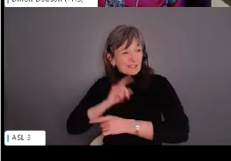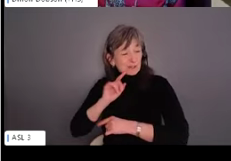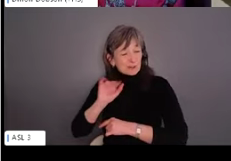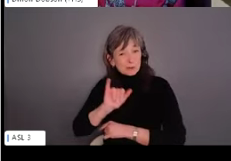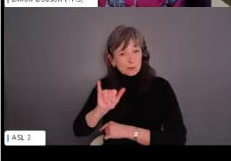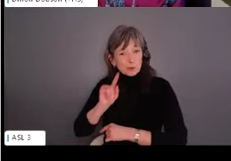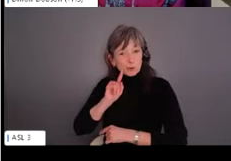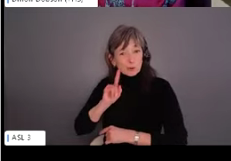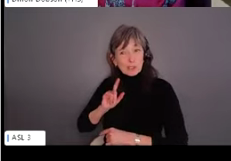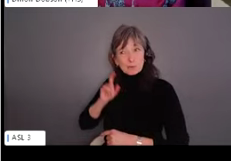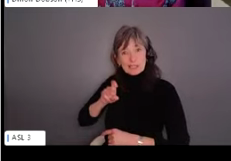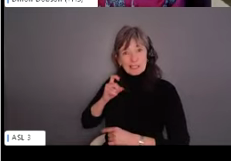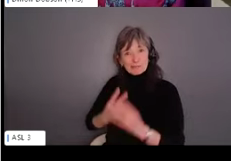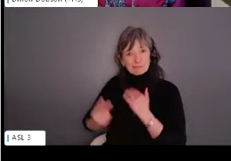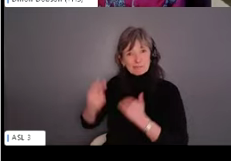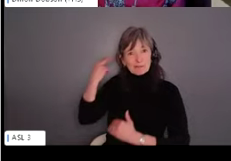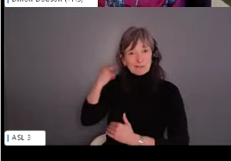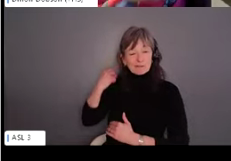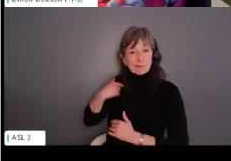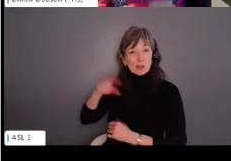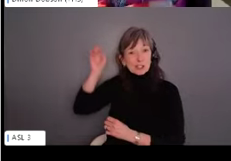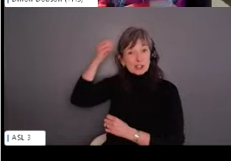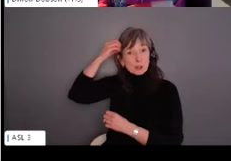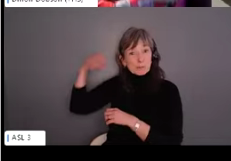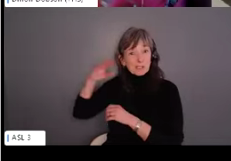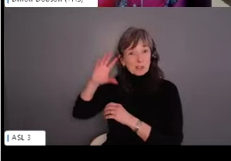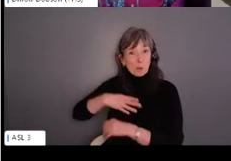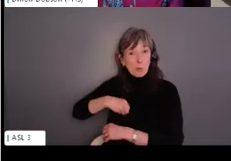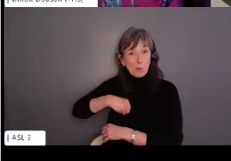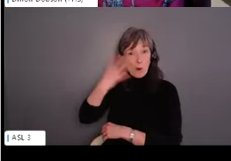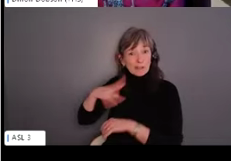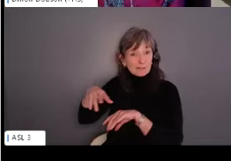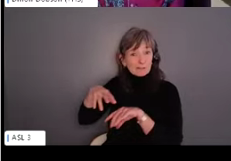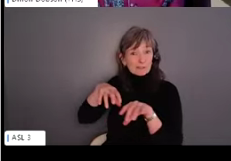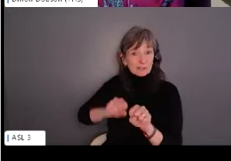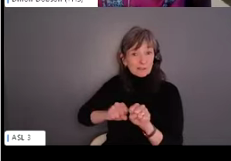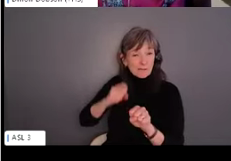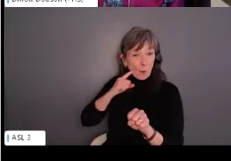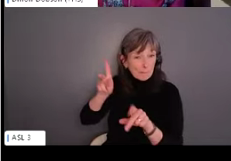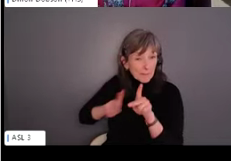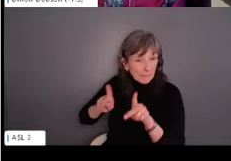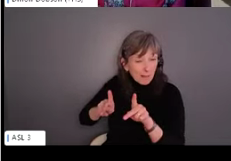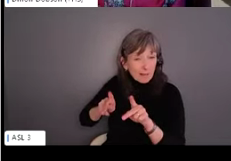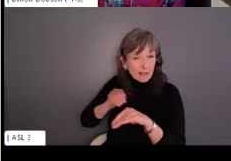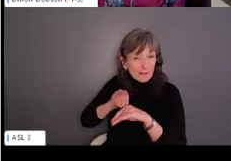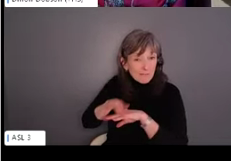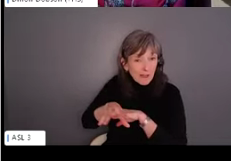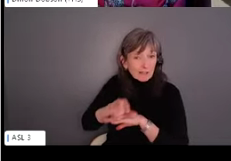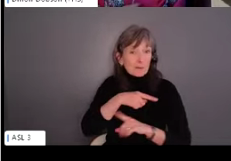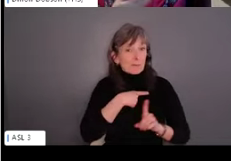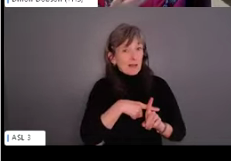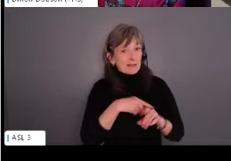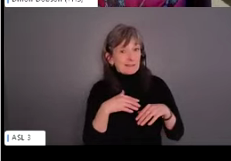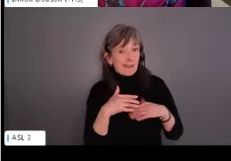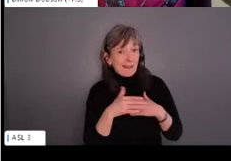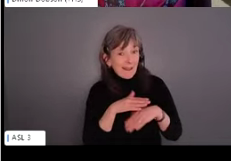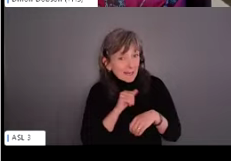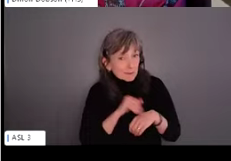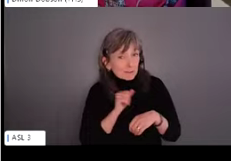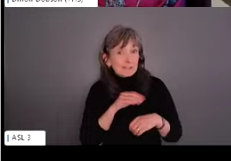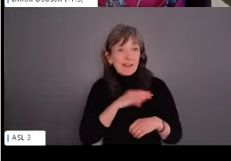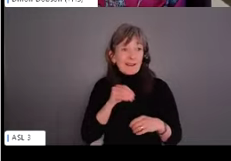upon to reflect on the impact of colonialism, not only on people, but again, to animals and our ecosystems. And so I share